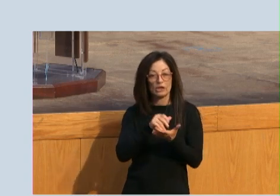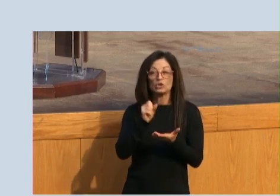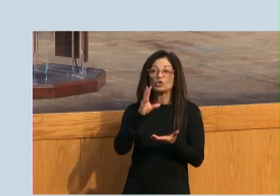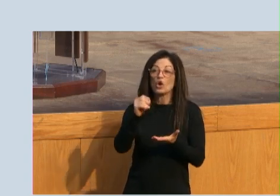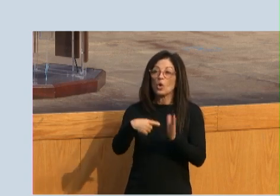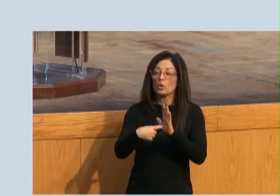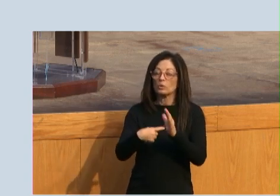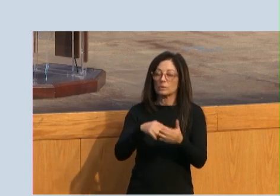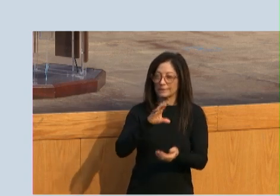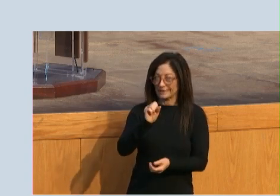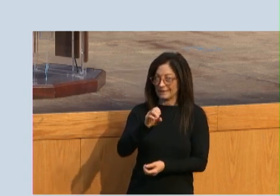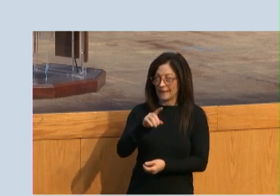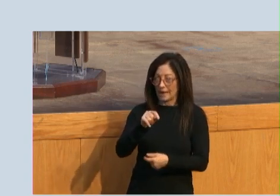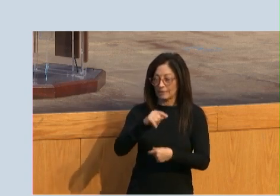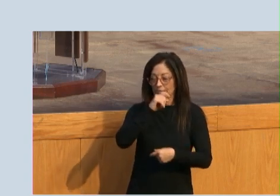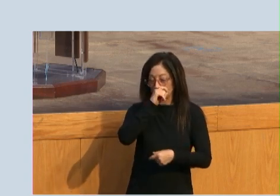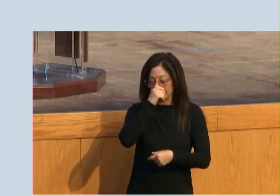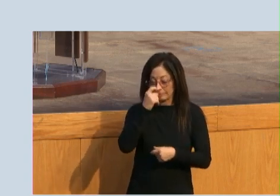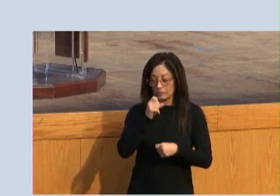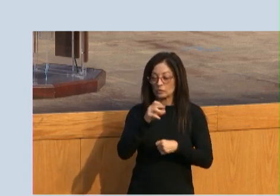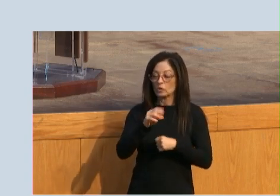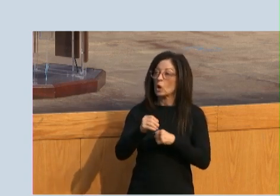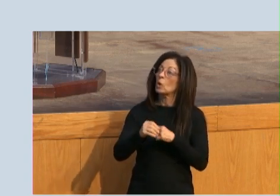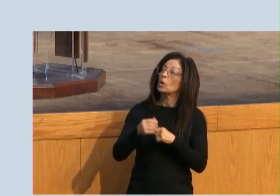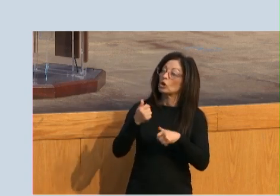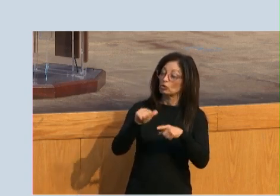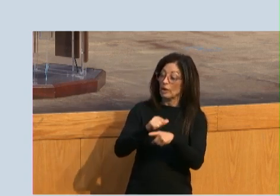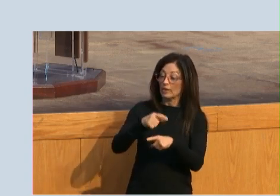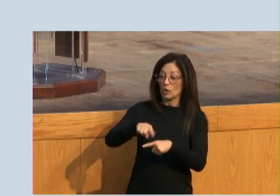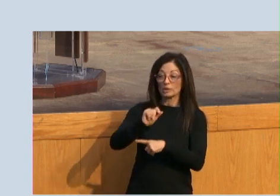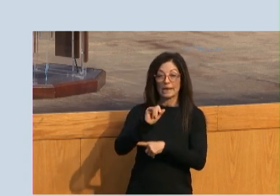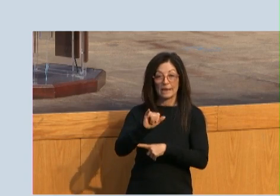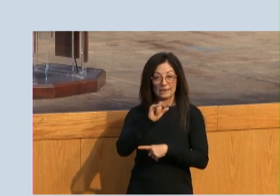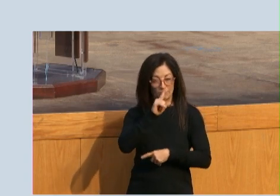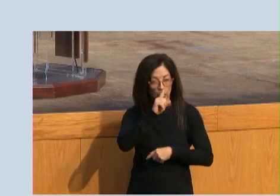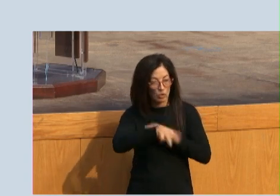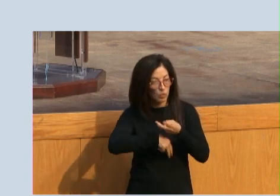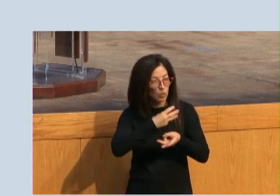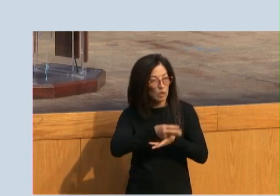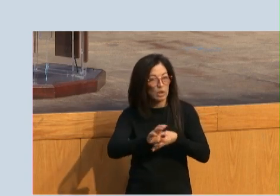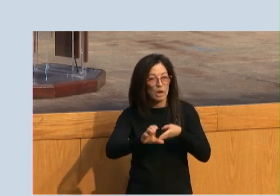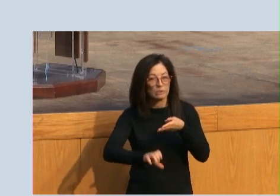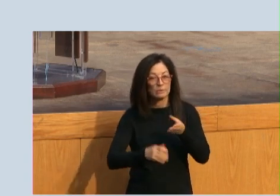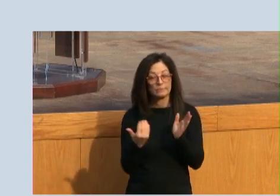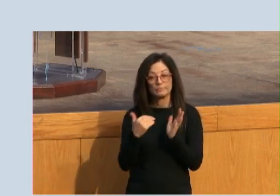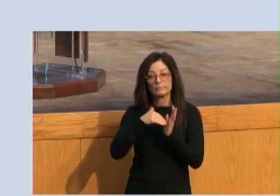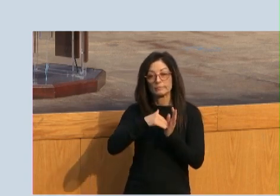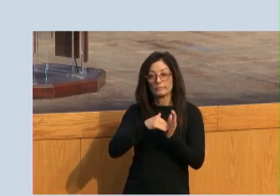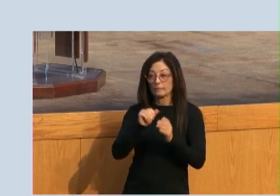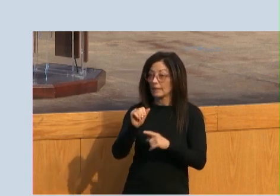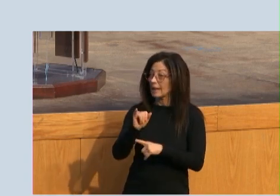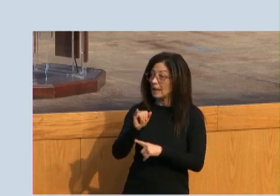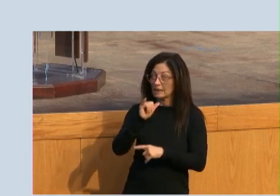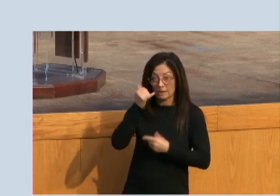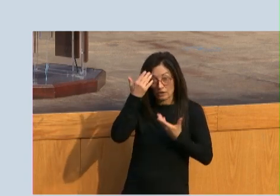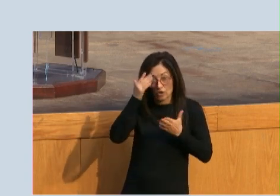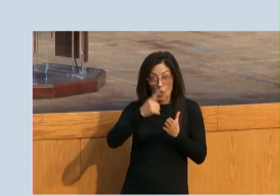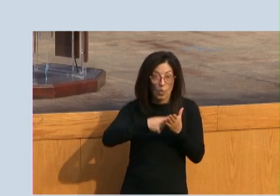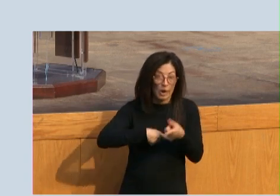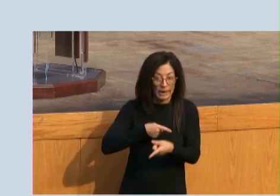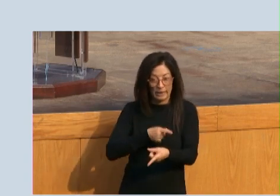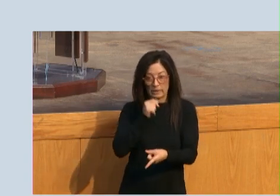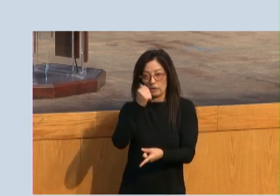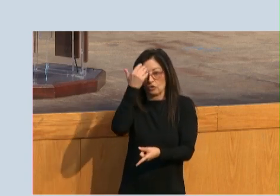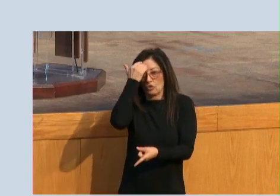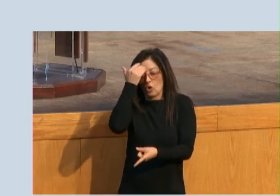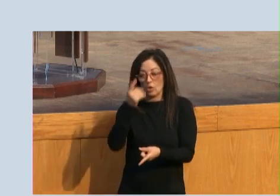or lack thereof in training these AI models has real-world consequences. And again, AI doesn't know what it doesn't know. If you